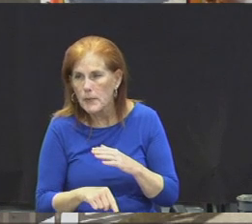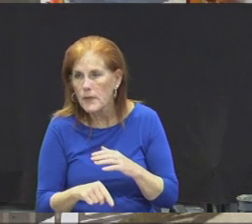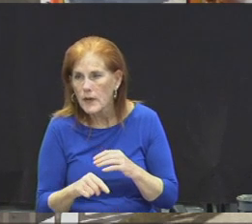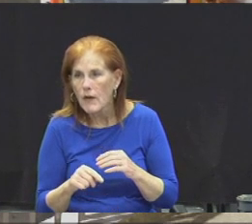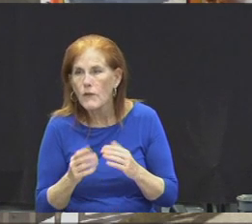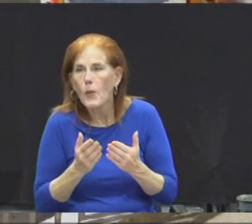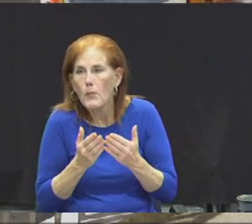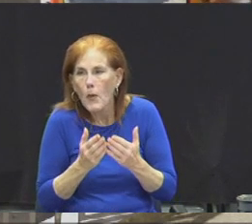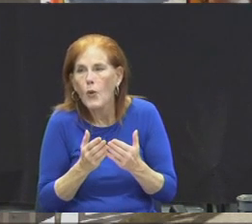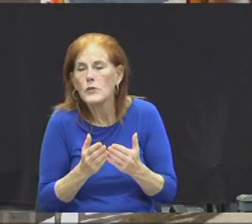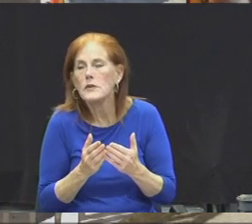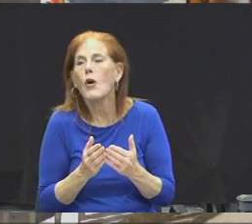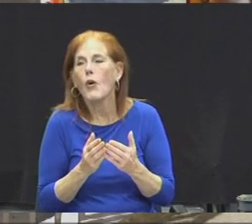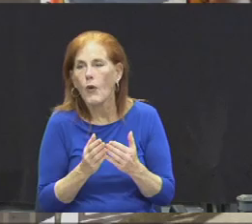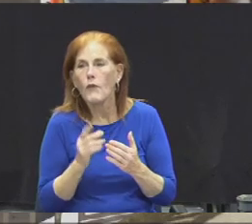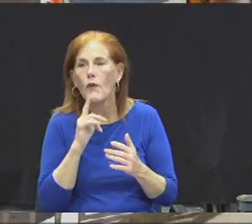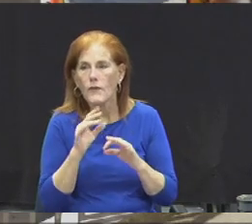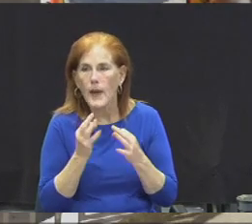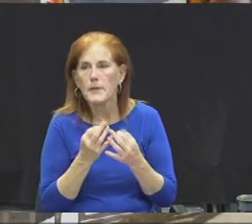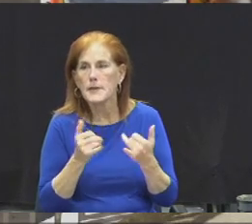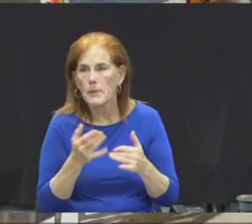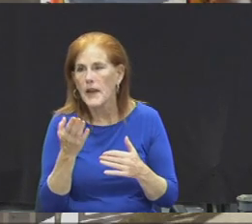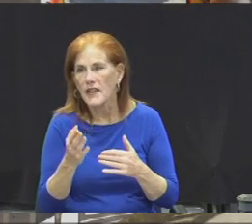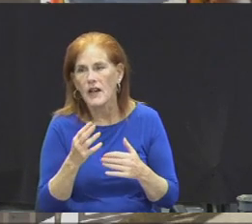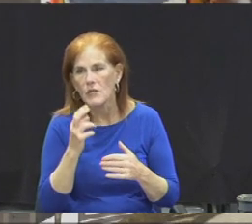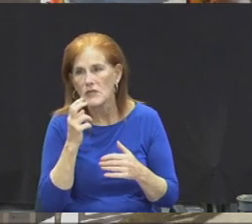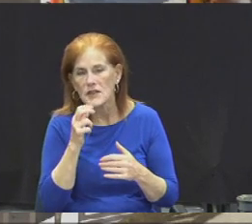of the kids and family activity will be organized.